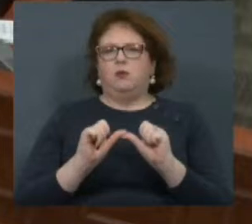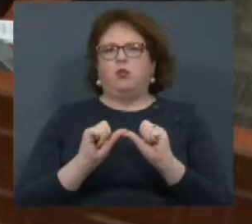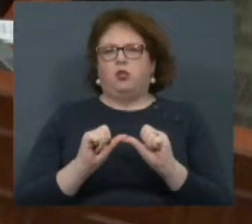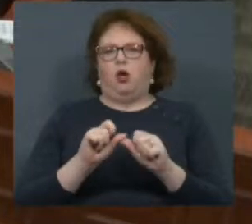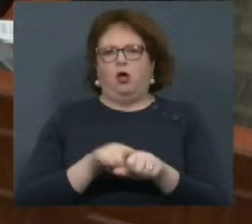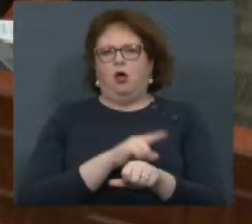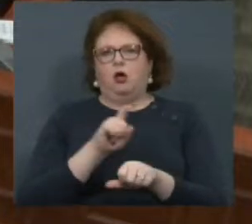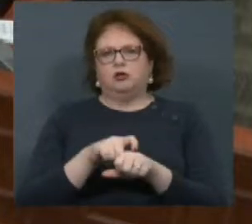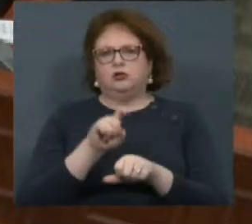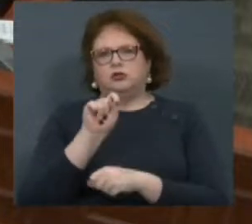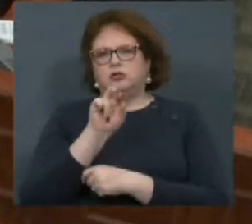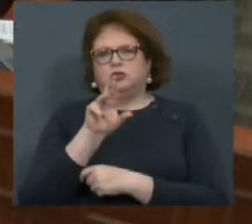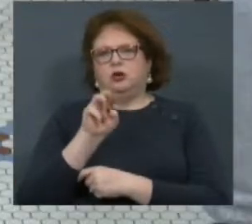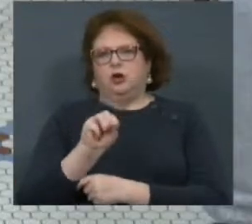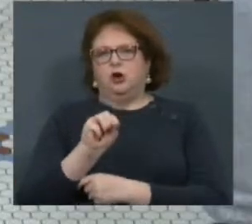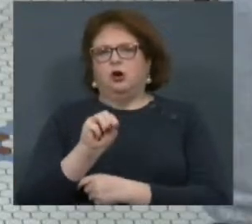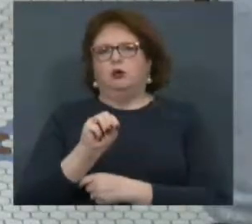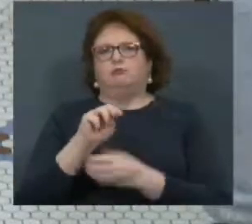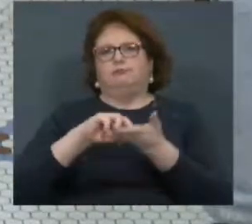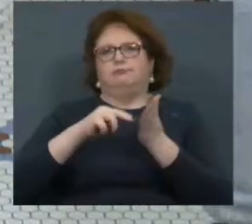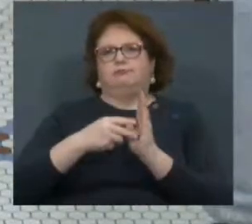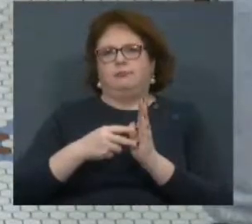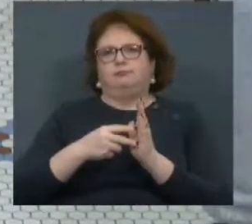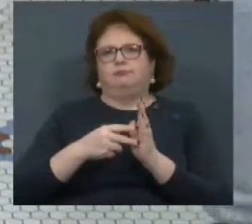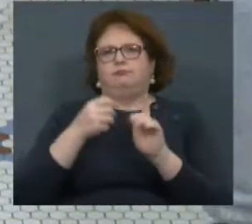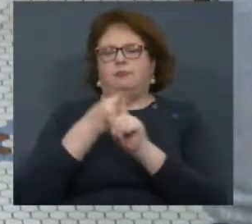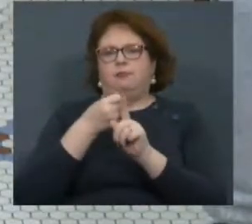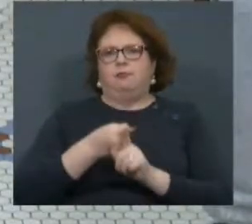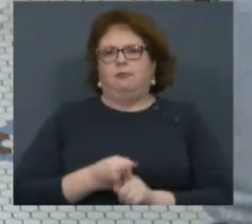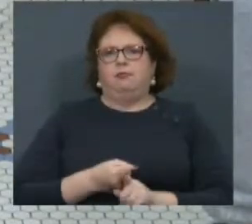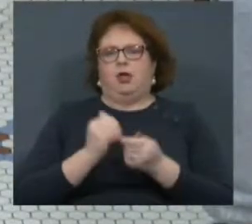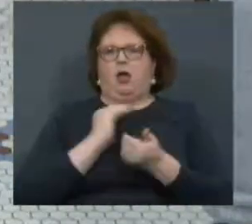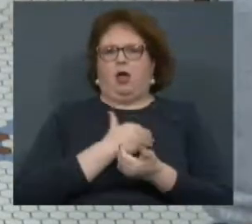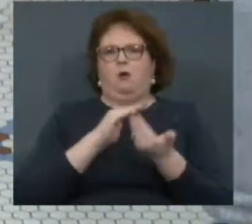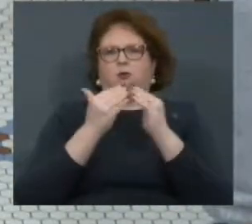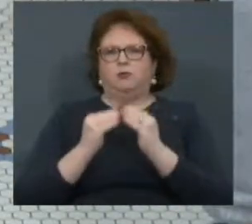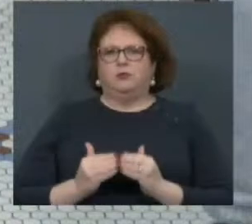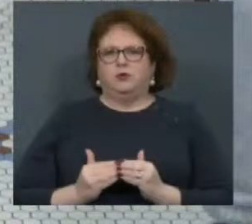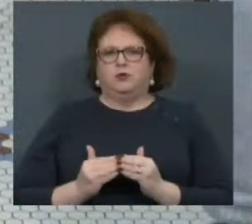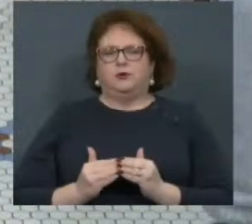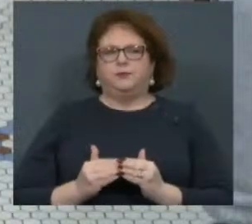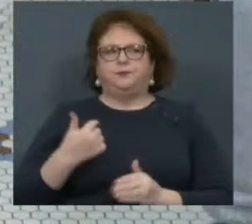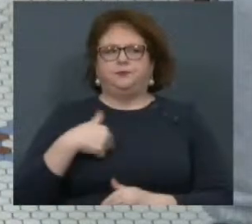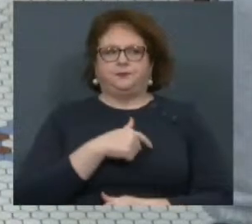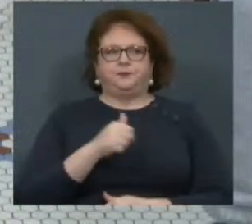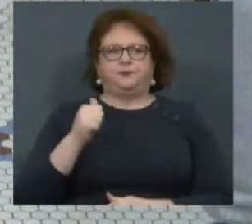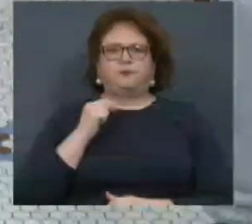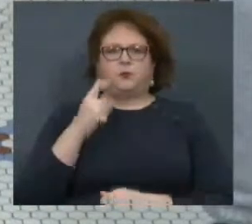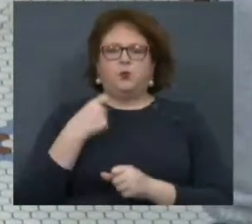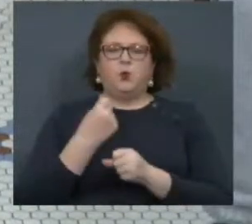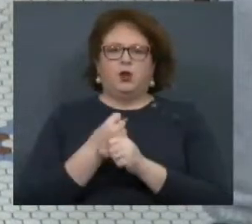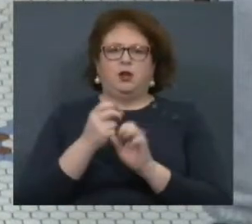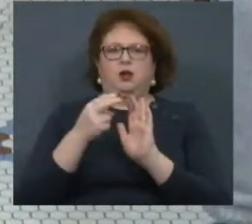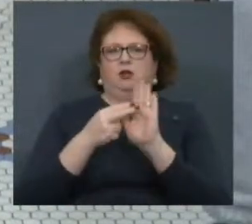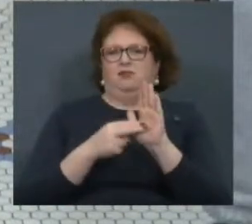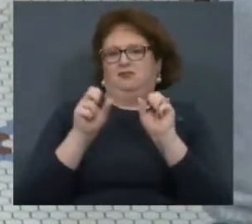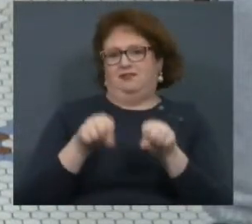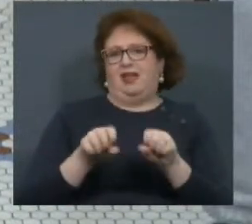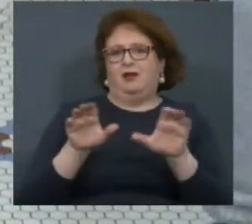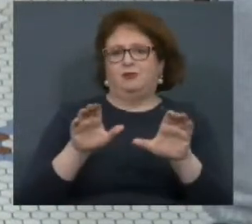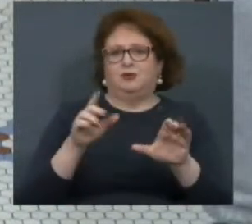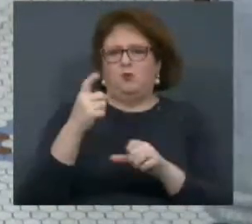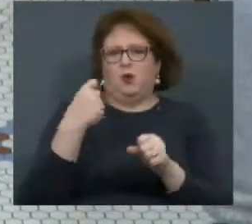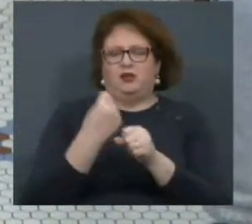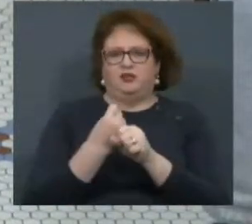community. In 2022, the board approved a 1-year contract with Fusus, renewable annually for up to 2 additional